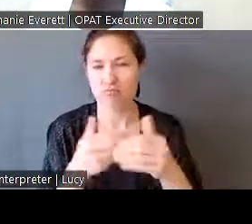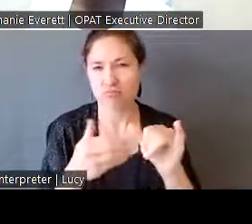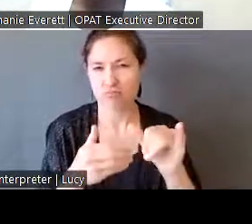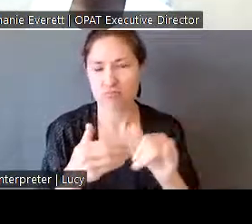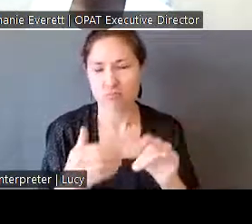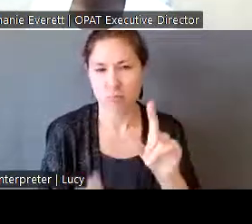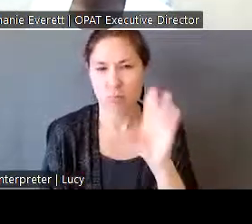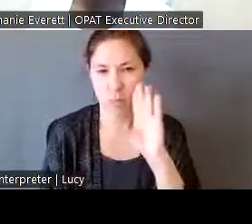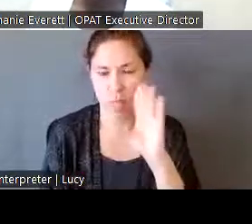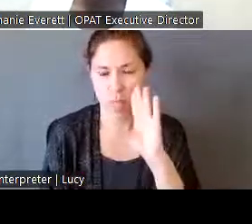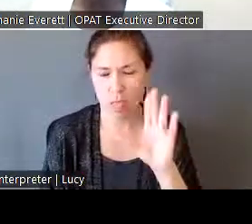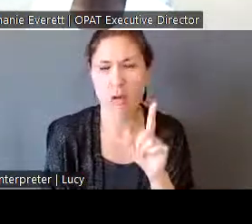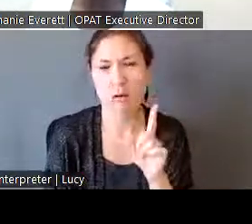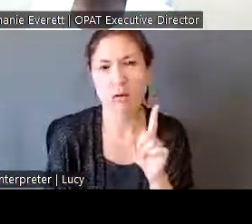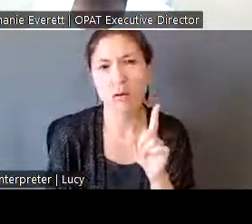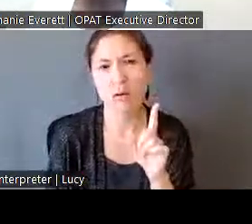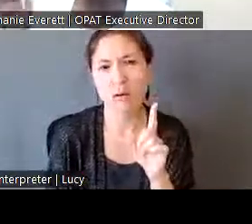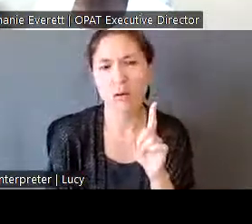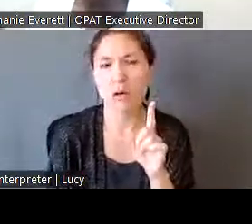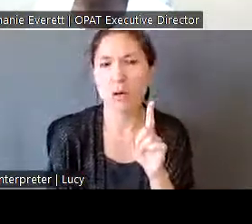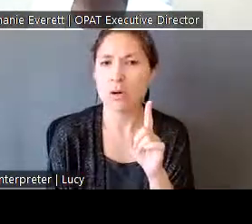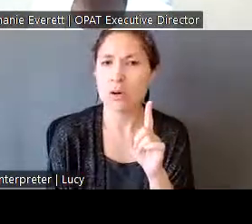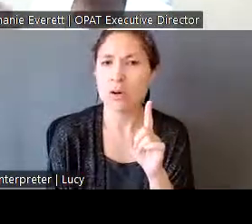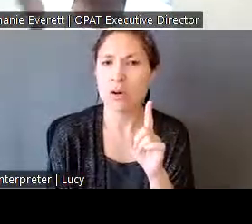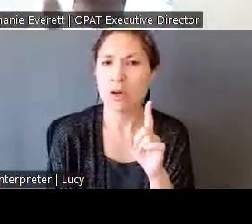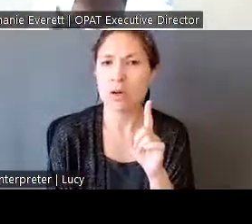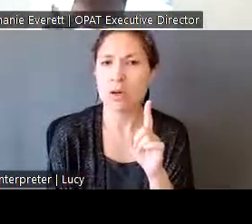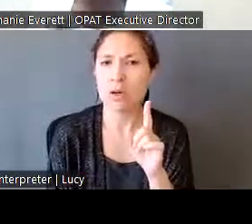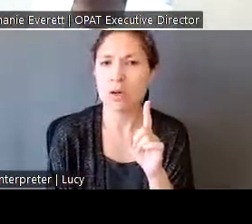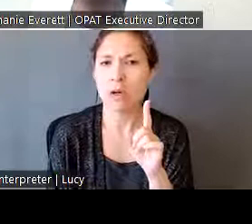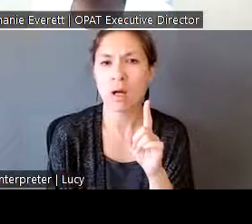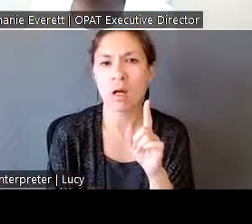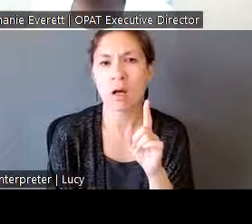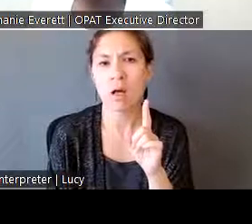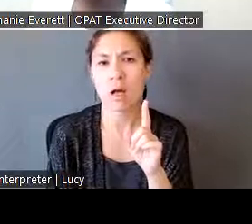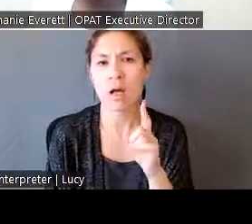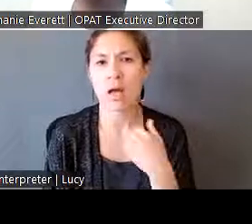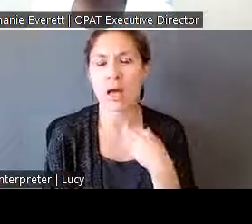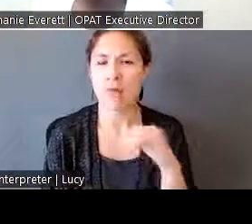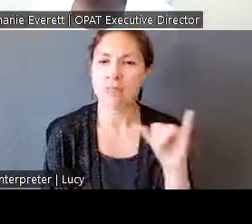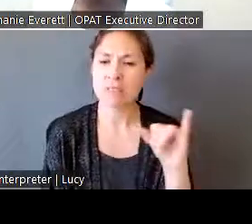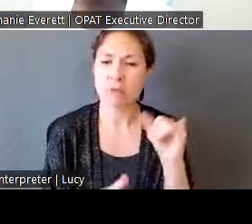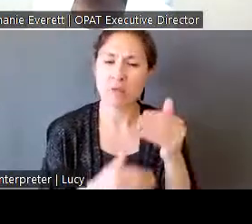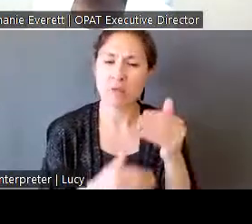Now, there was a similar process that was used earlier this year for